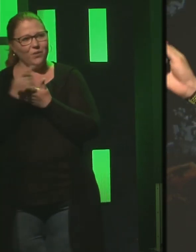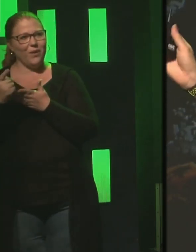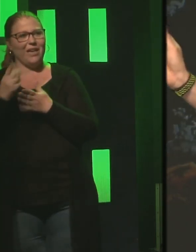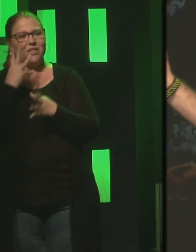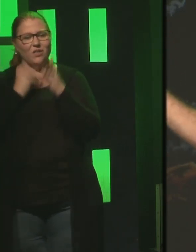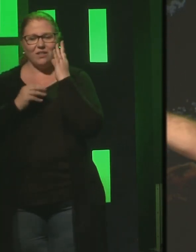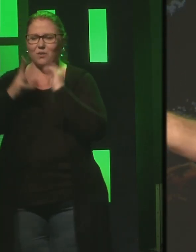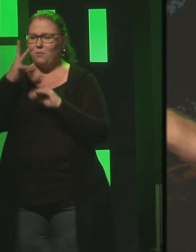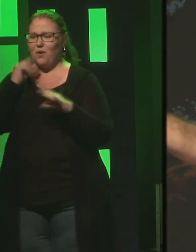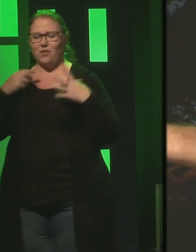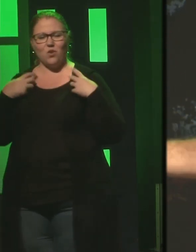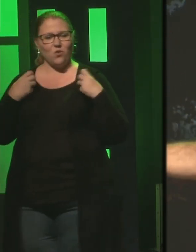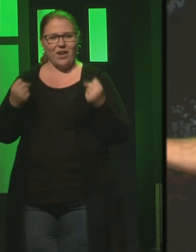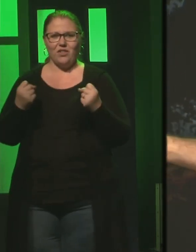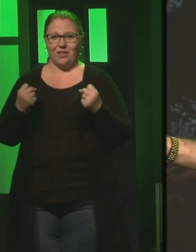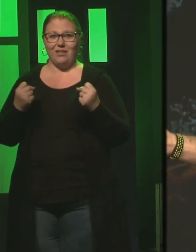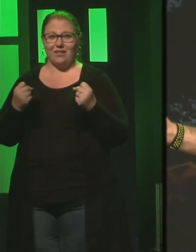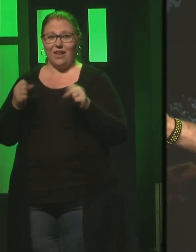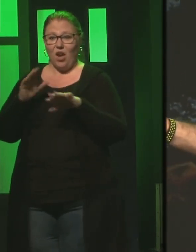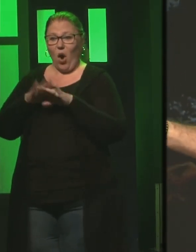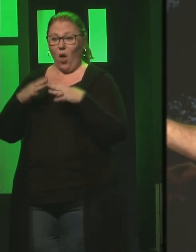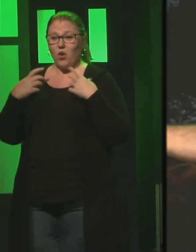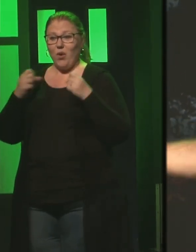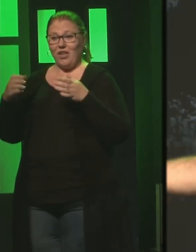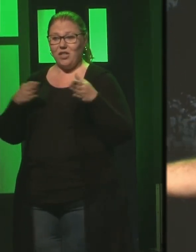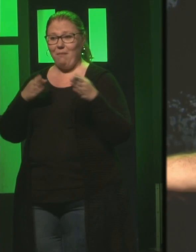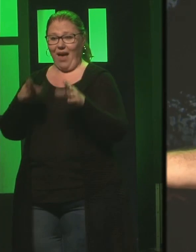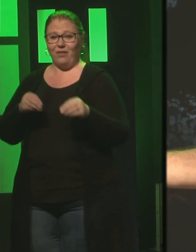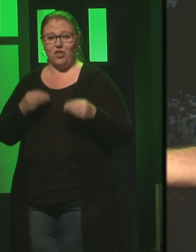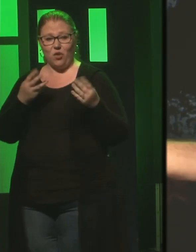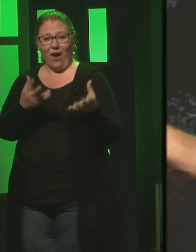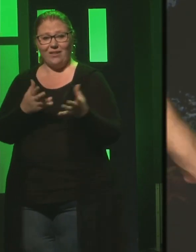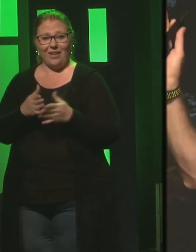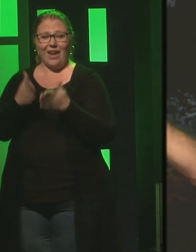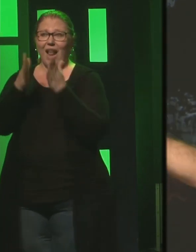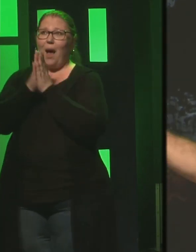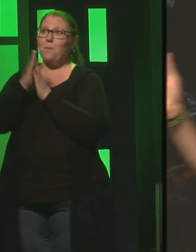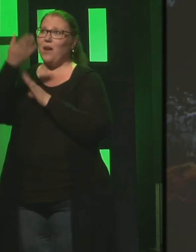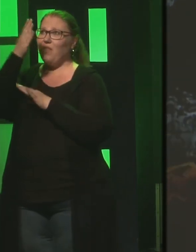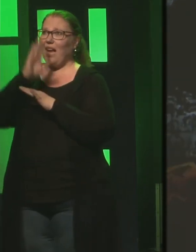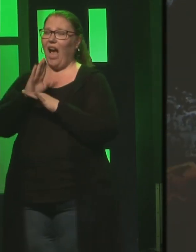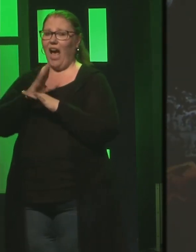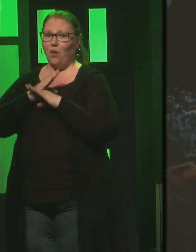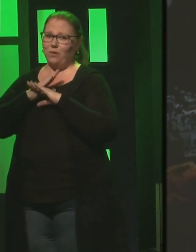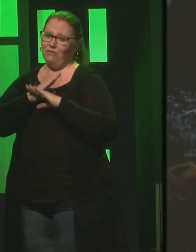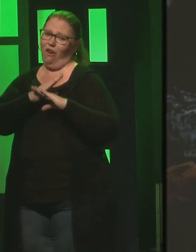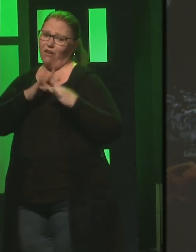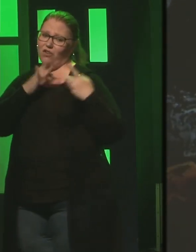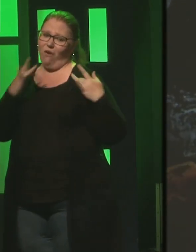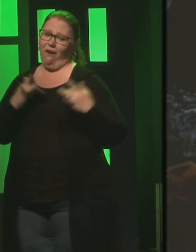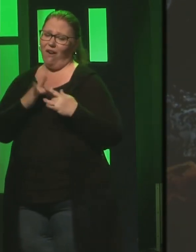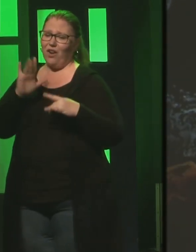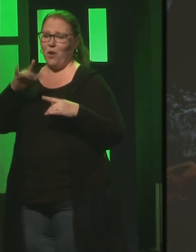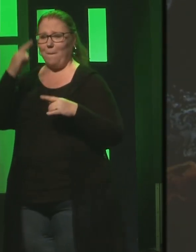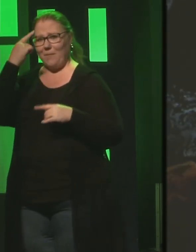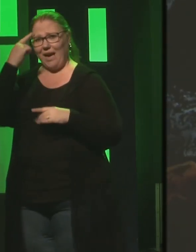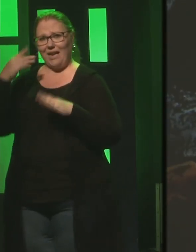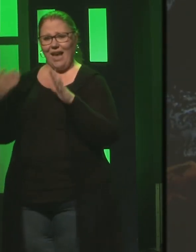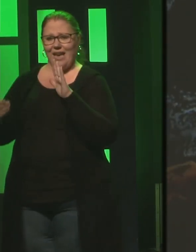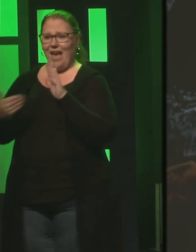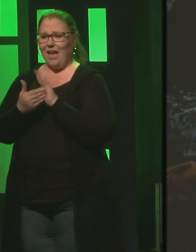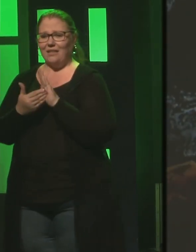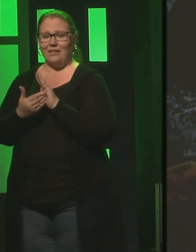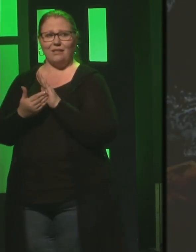through the courageous and on the courageous path of generosity. And I pray that God would have guarded your heart and your mind against any kind